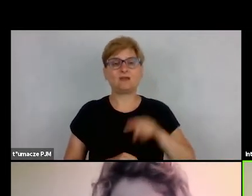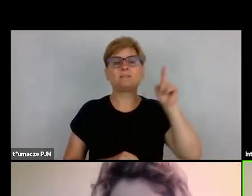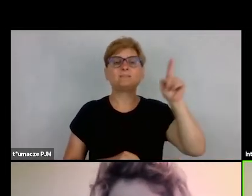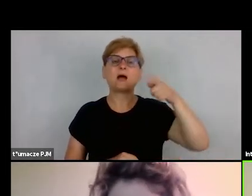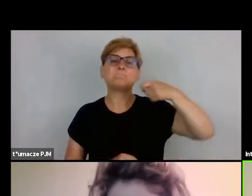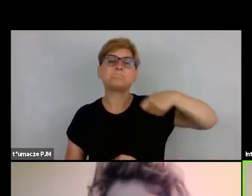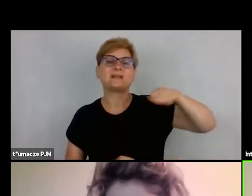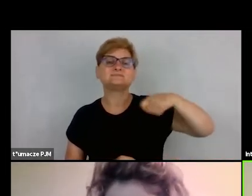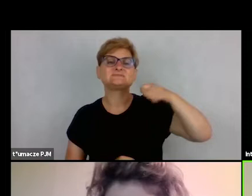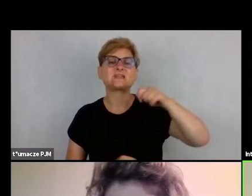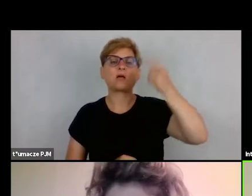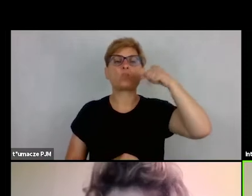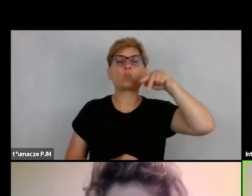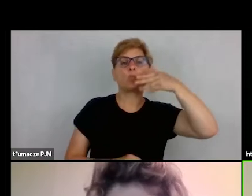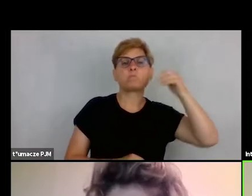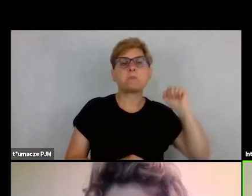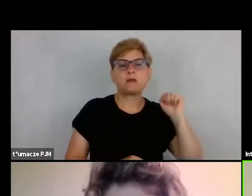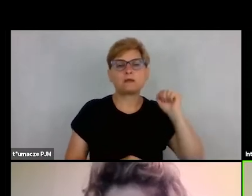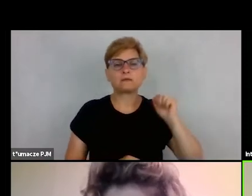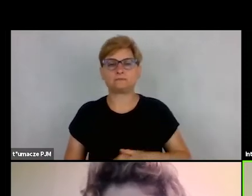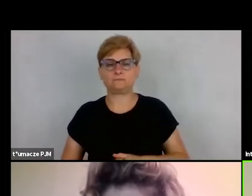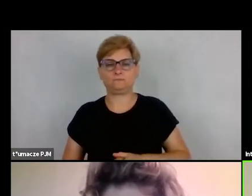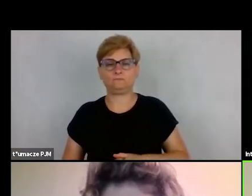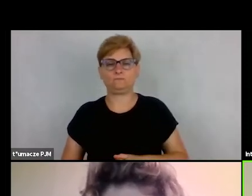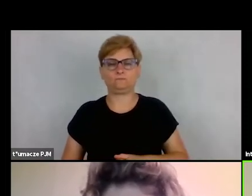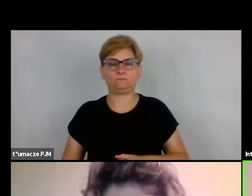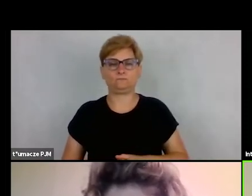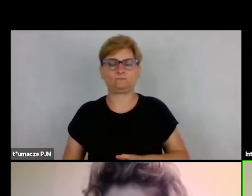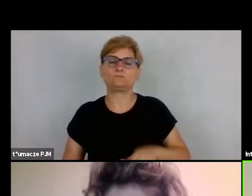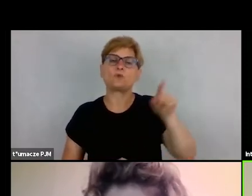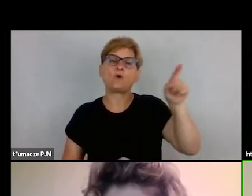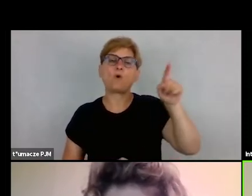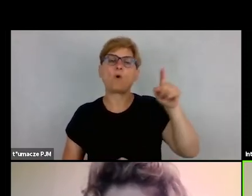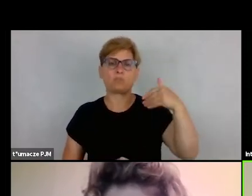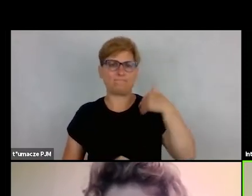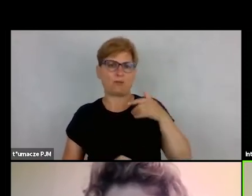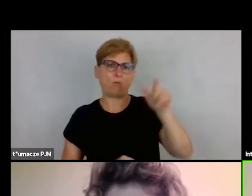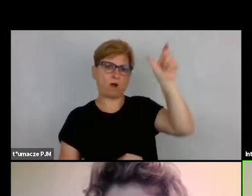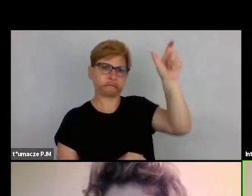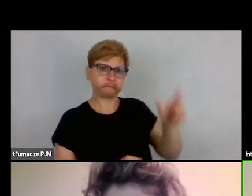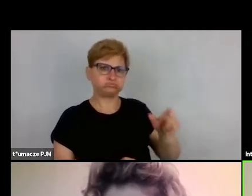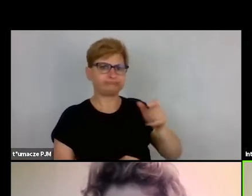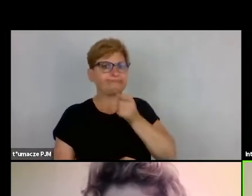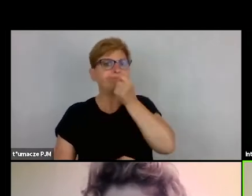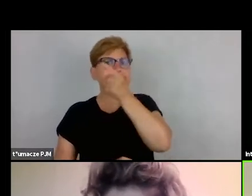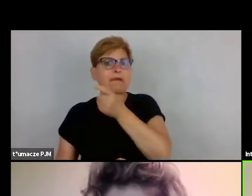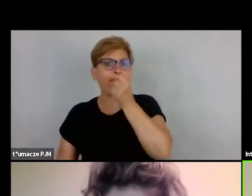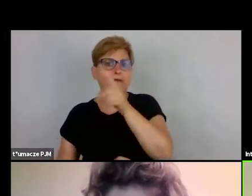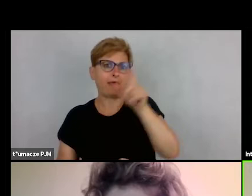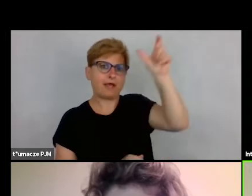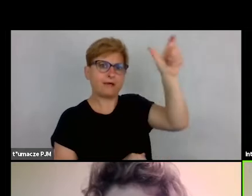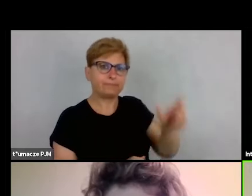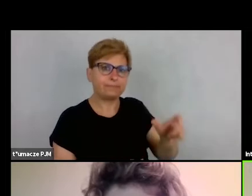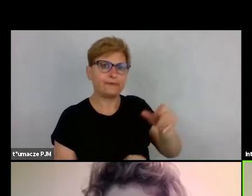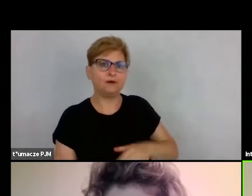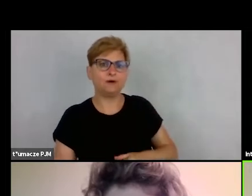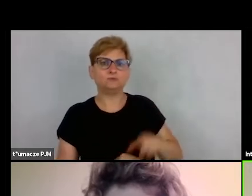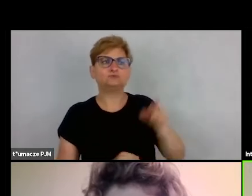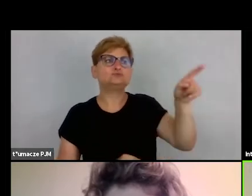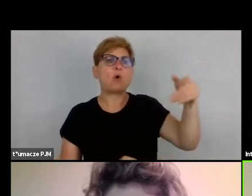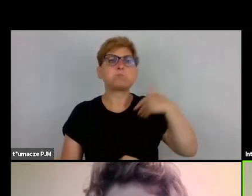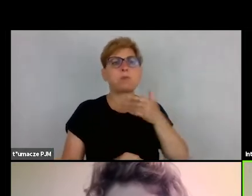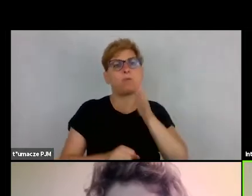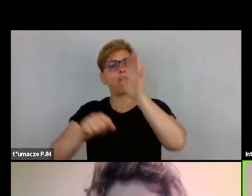was charged with rape. And he was charged with the rape of a family friend, a woman who in fact was an